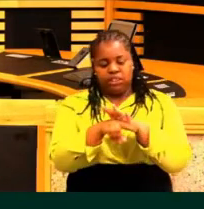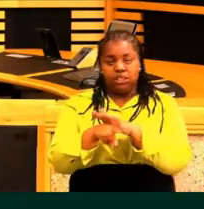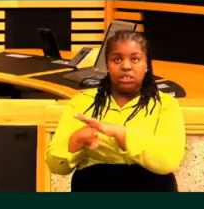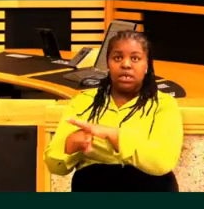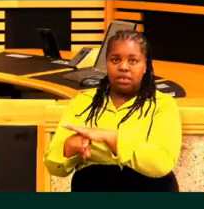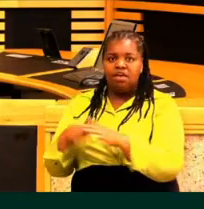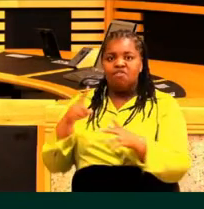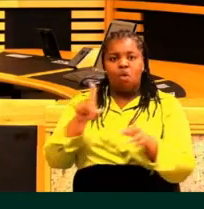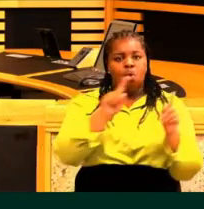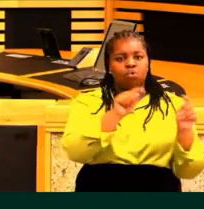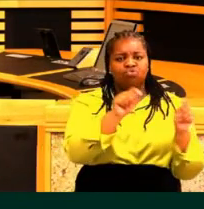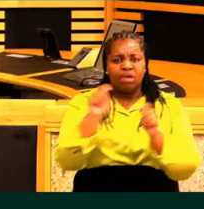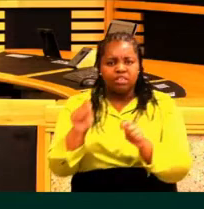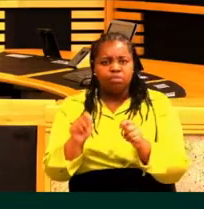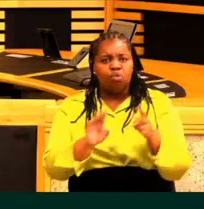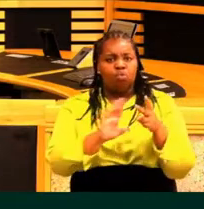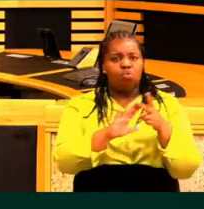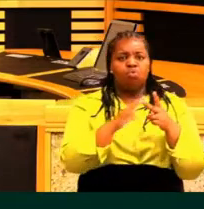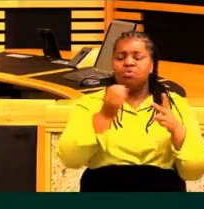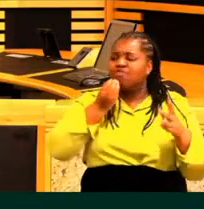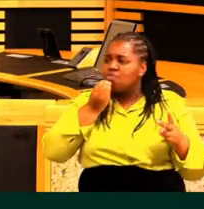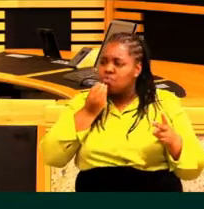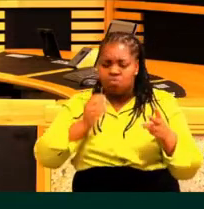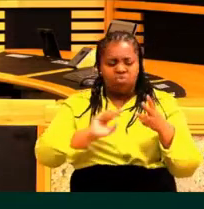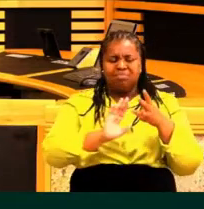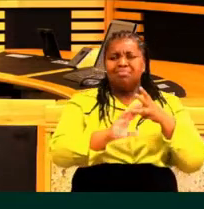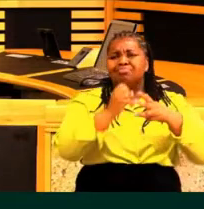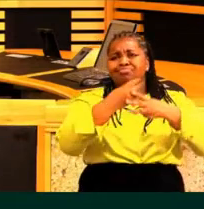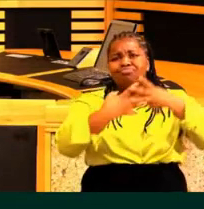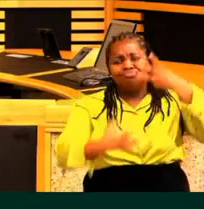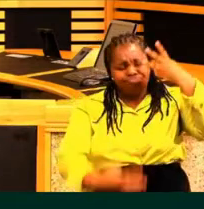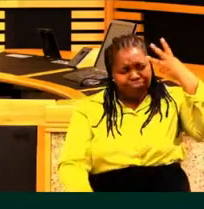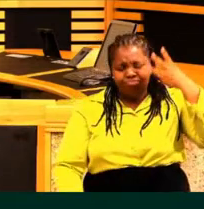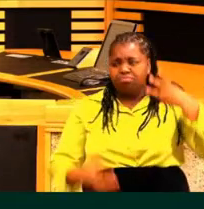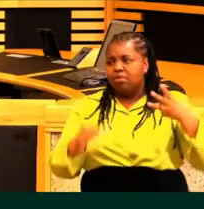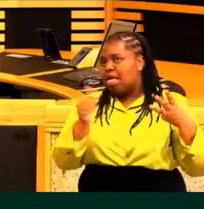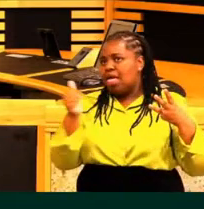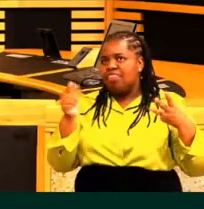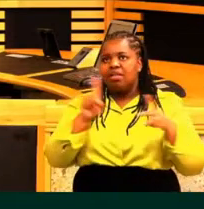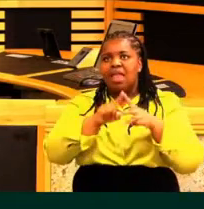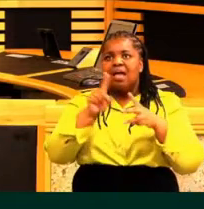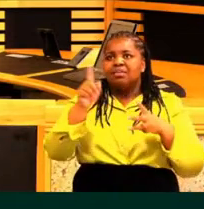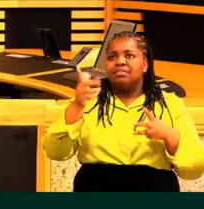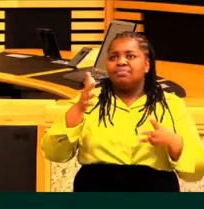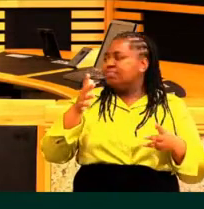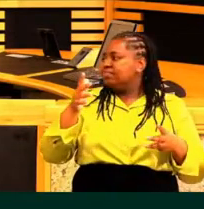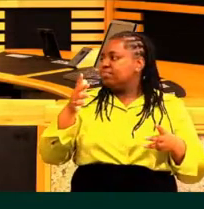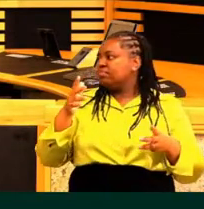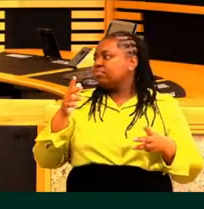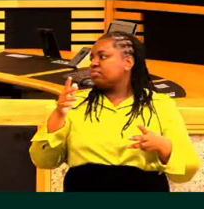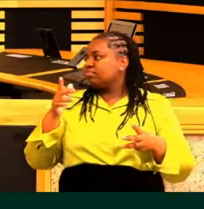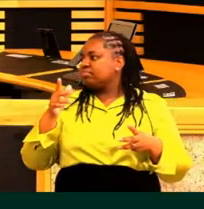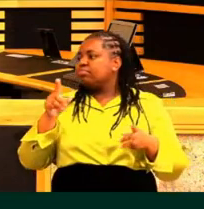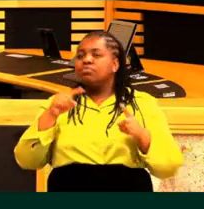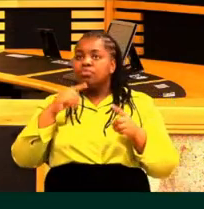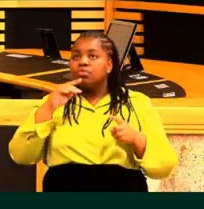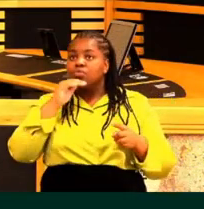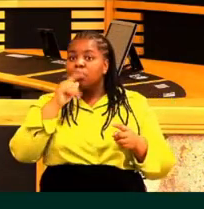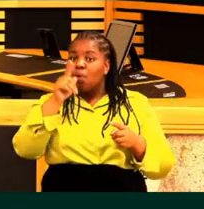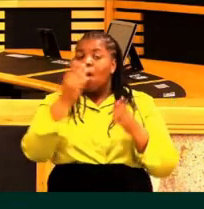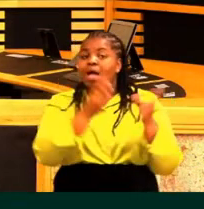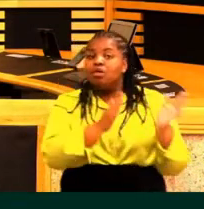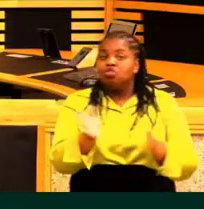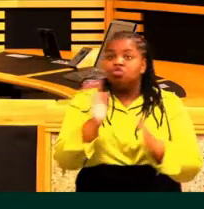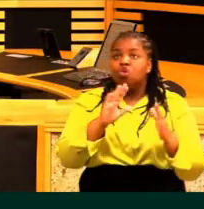terms of Transport in terms of catering and many other benefits such as bags if there are any result from